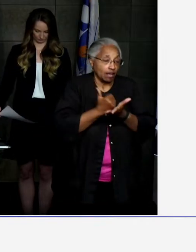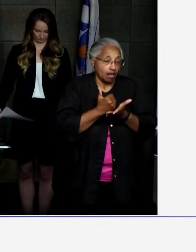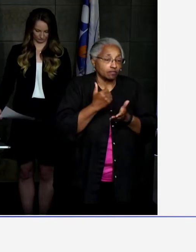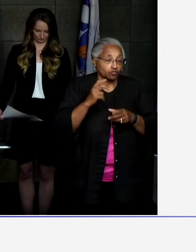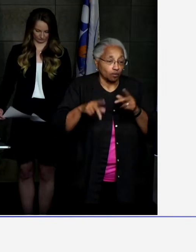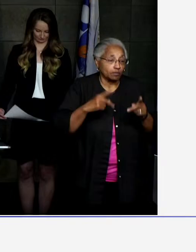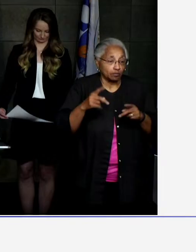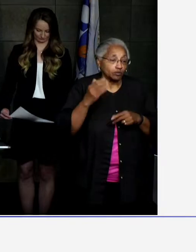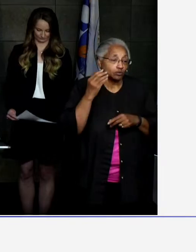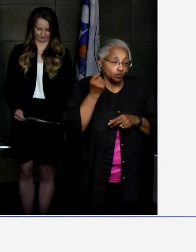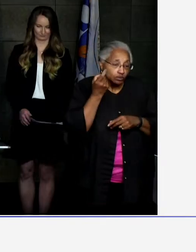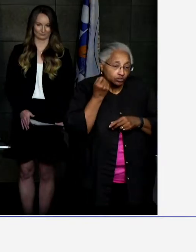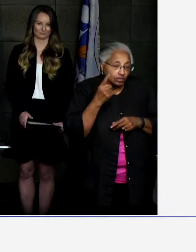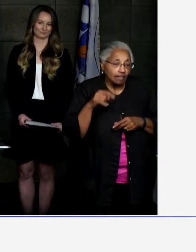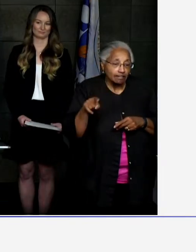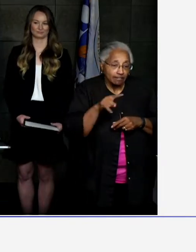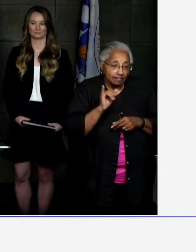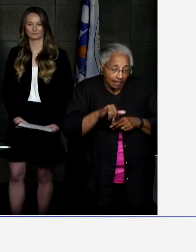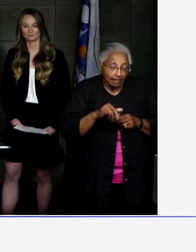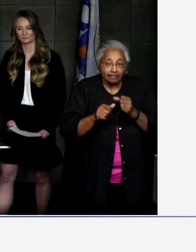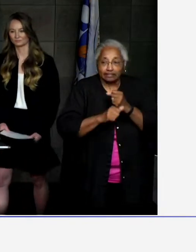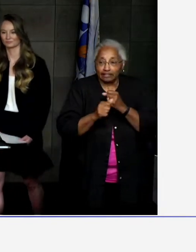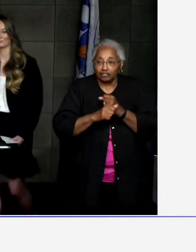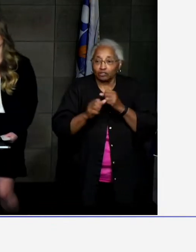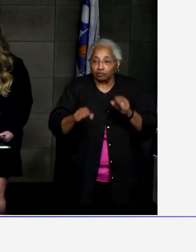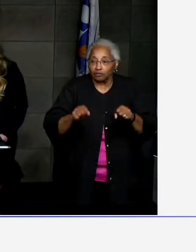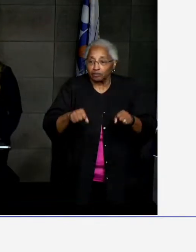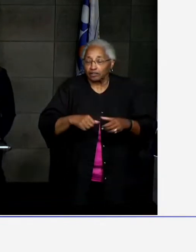convince people they're in danger. Yeah.